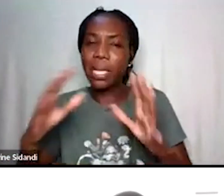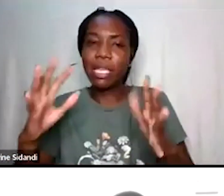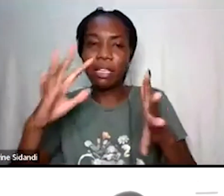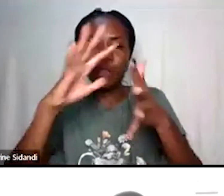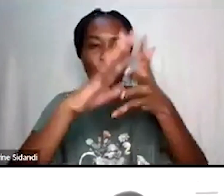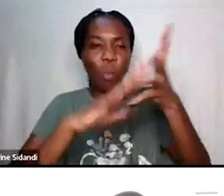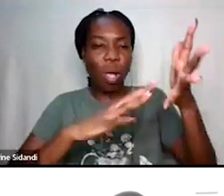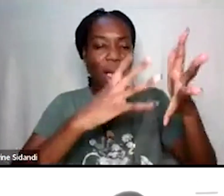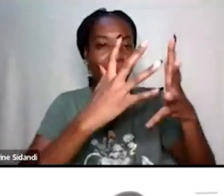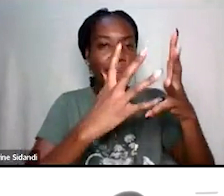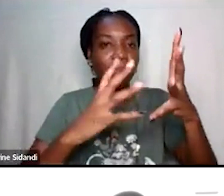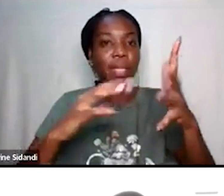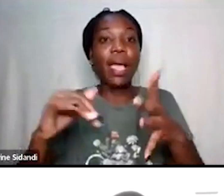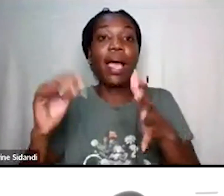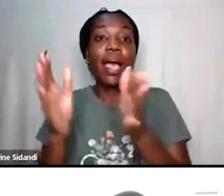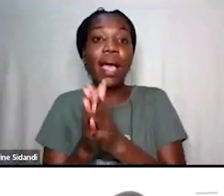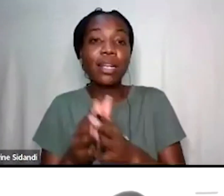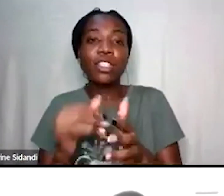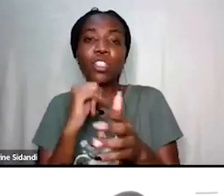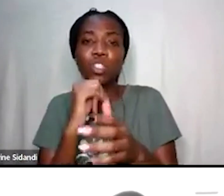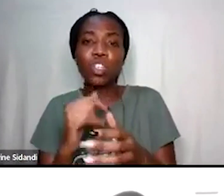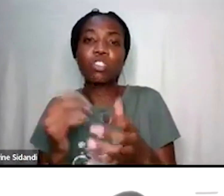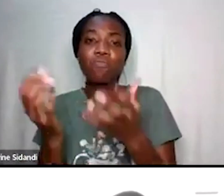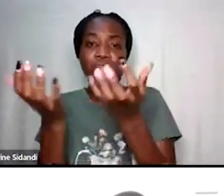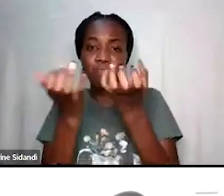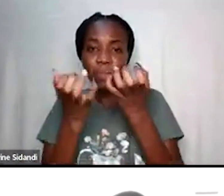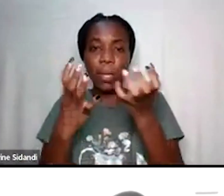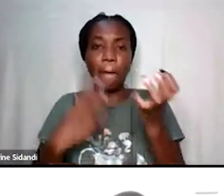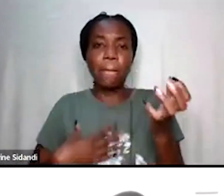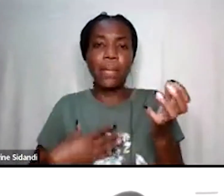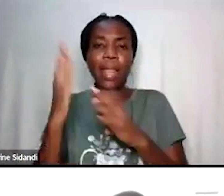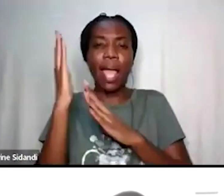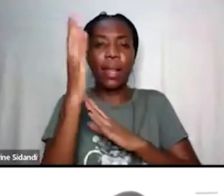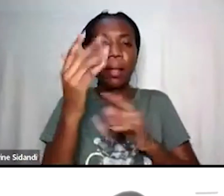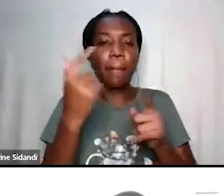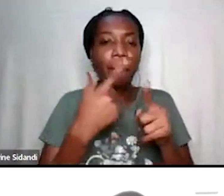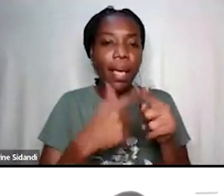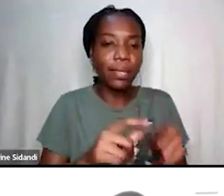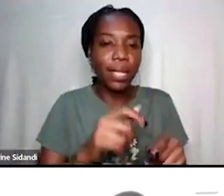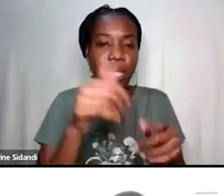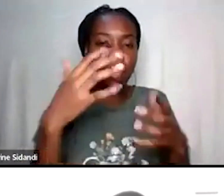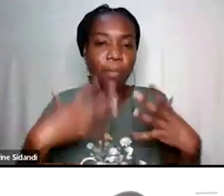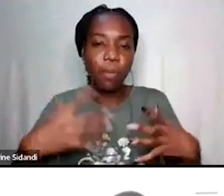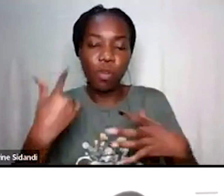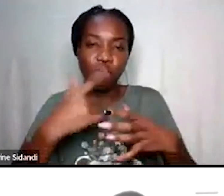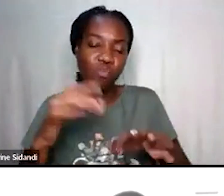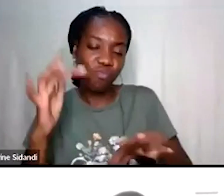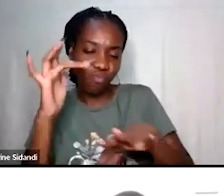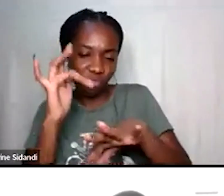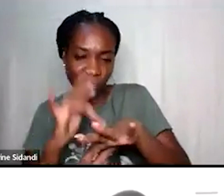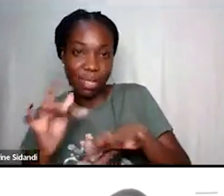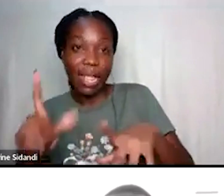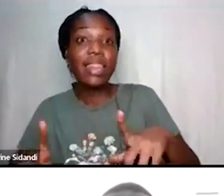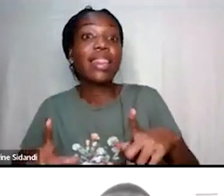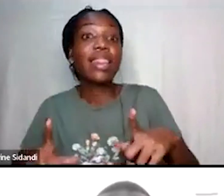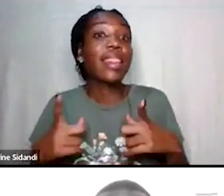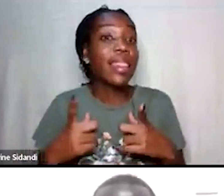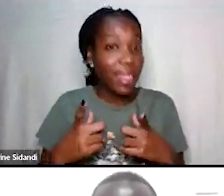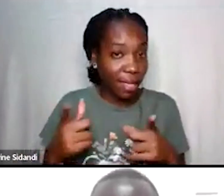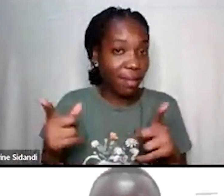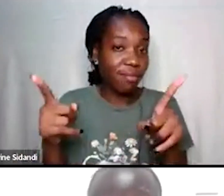as much as they're not tapping into me directly, they're tapping into other people that I have touched their lives as